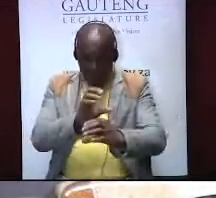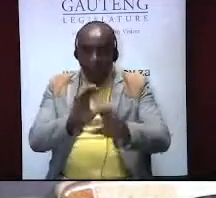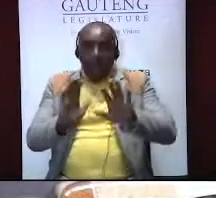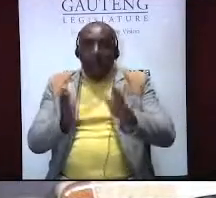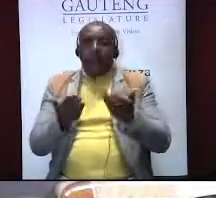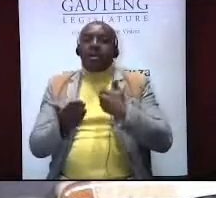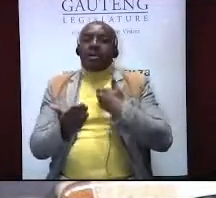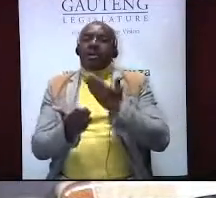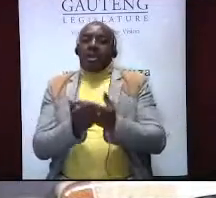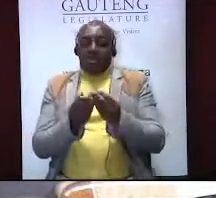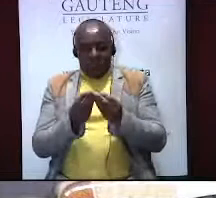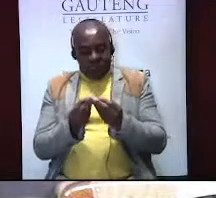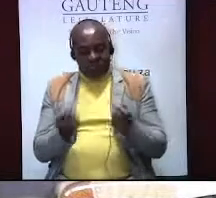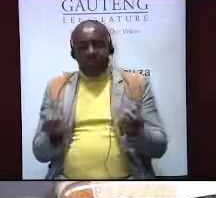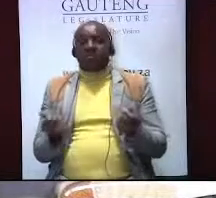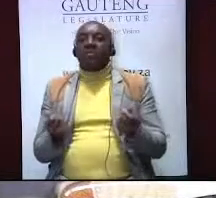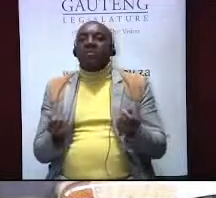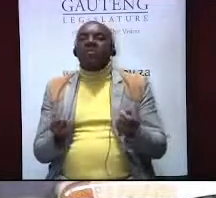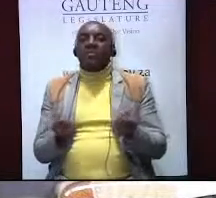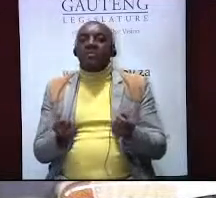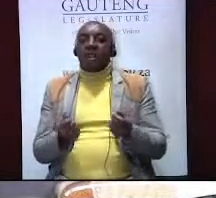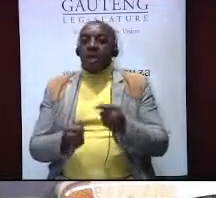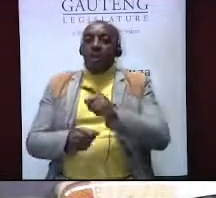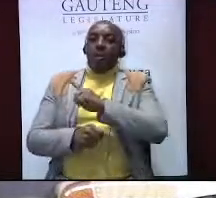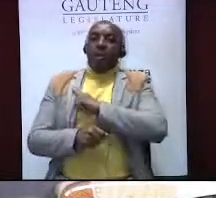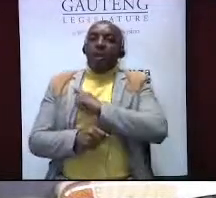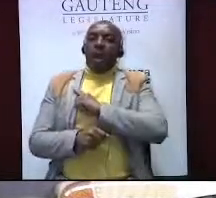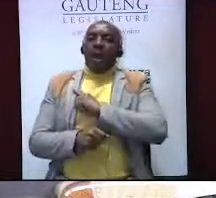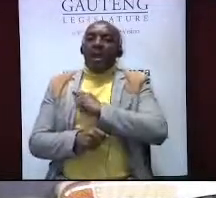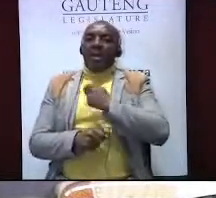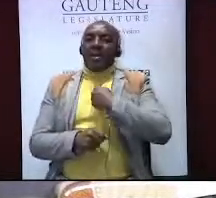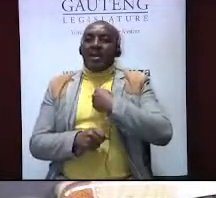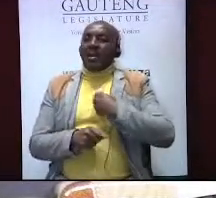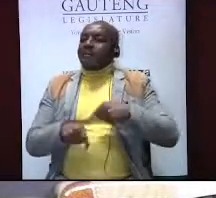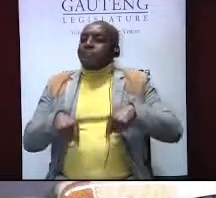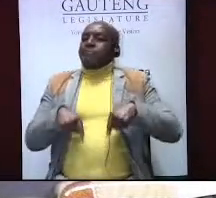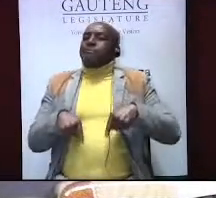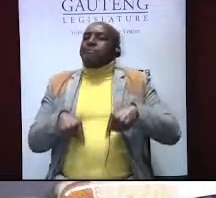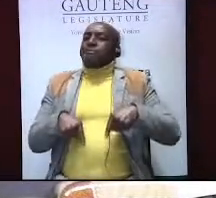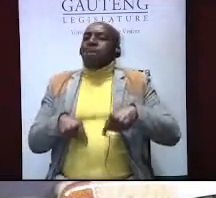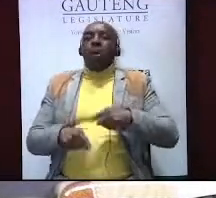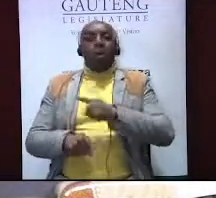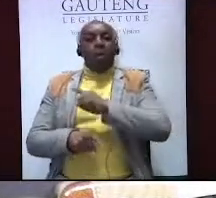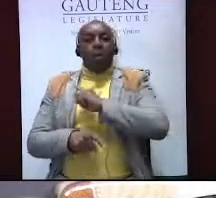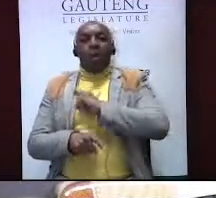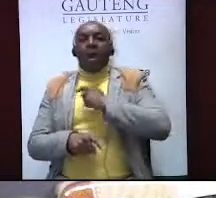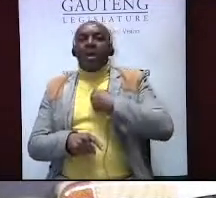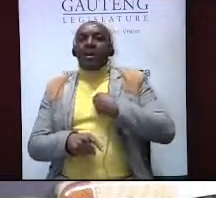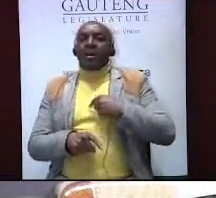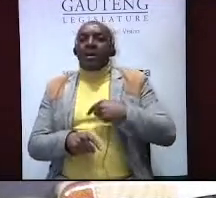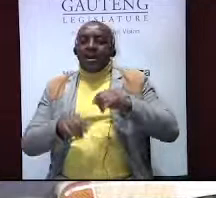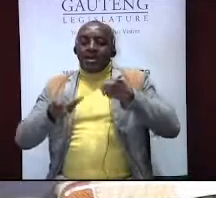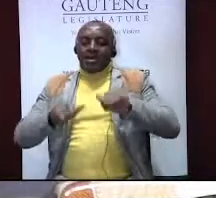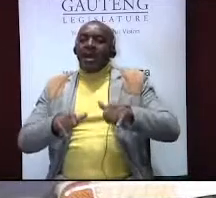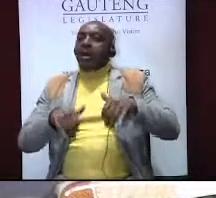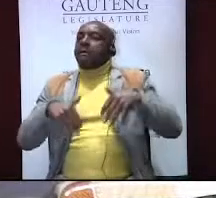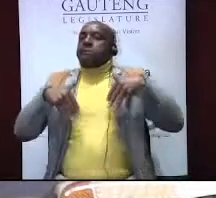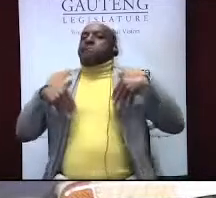resolve those. Why are we cowards? Why are we sitting in the